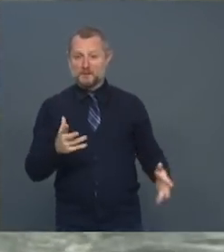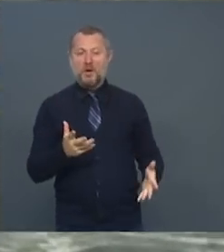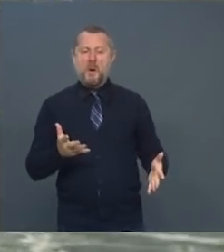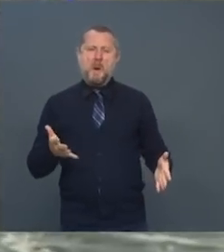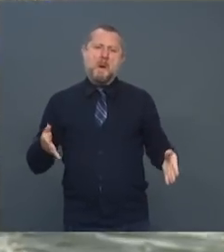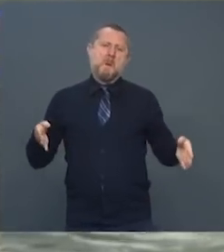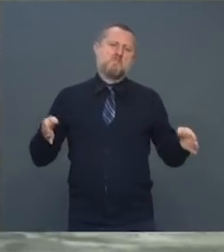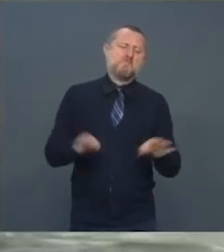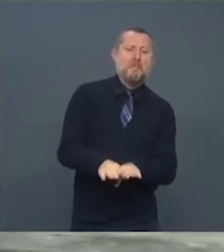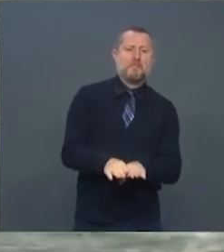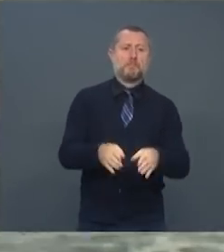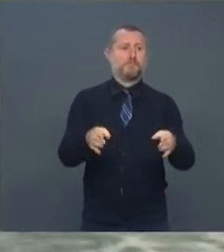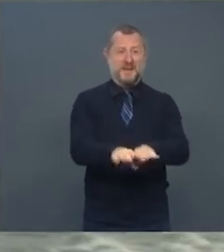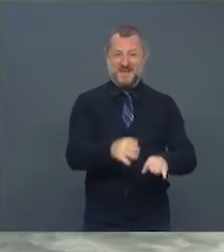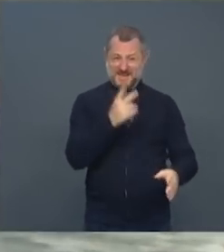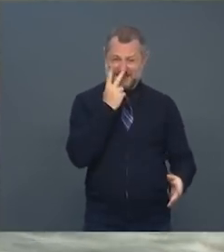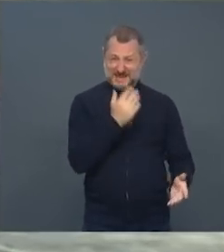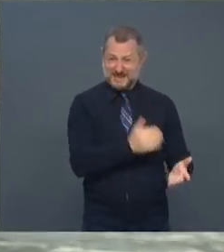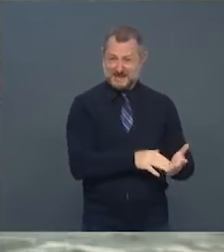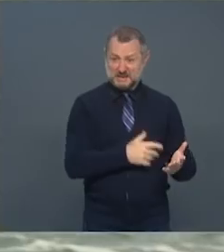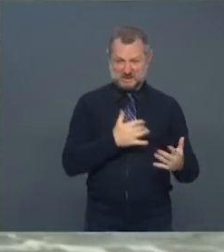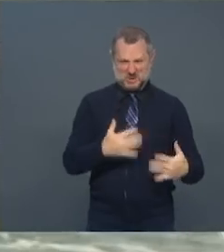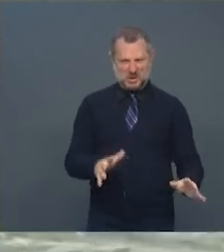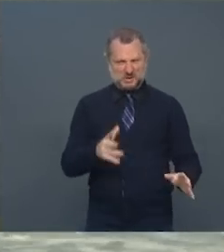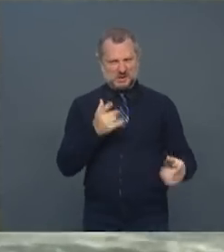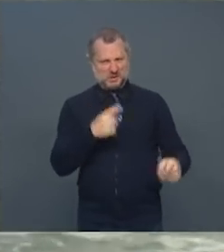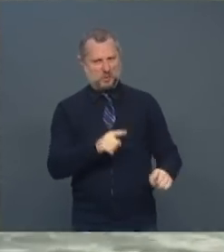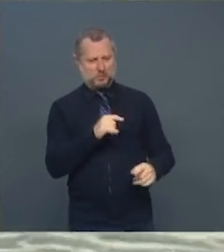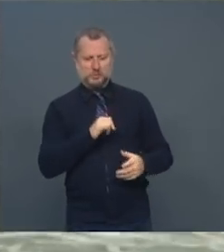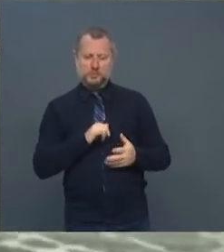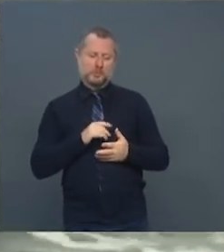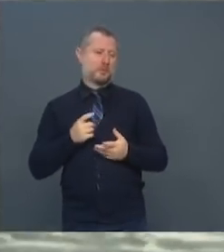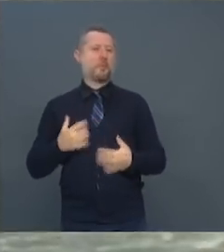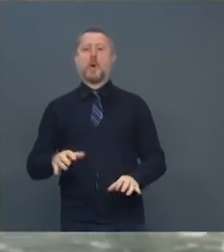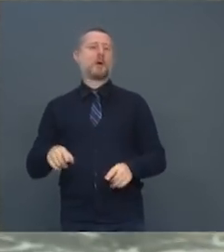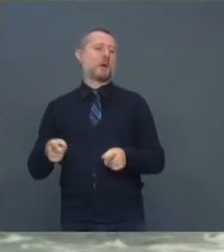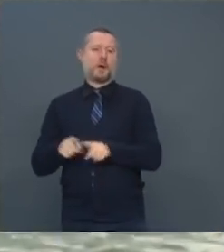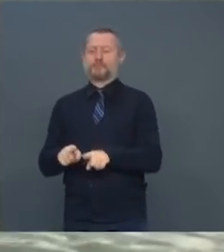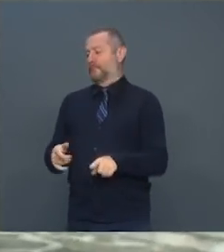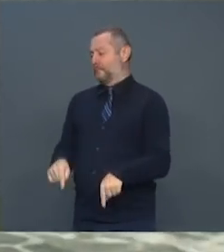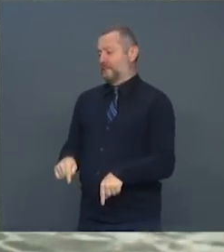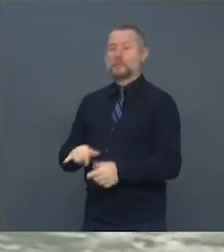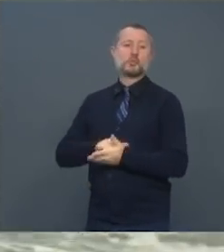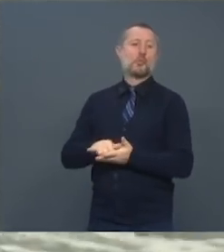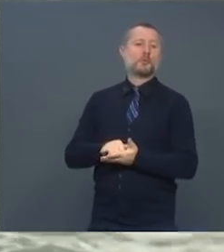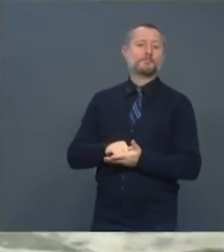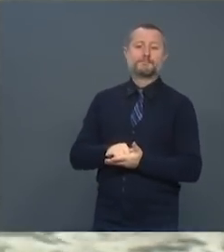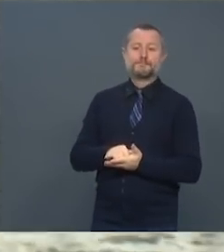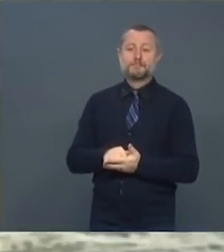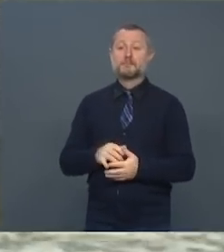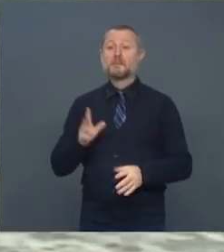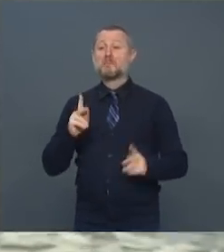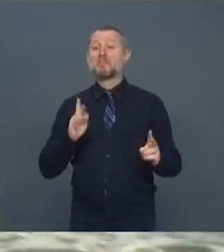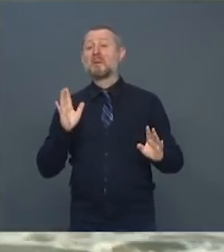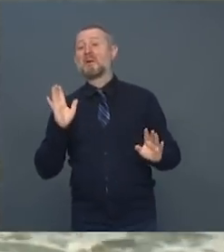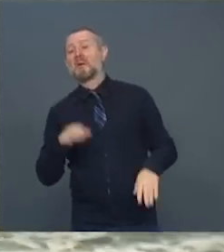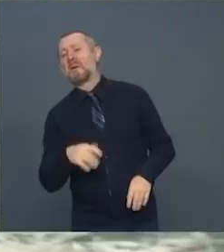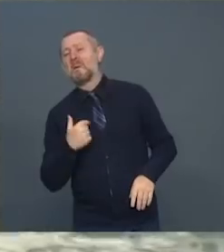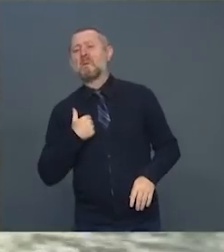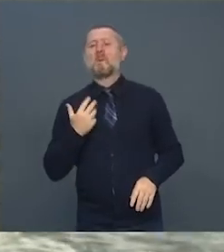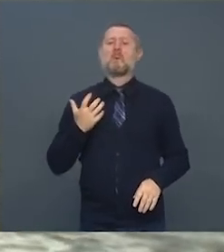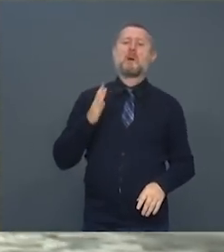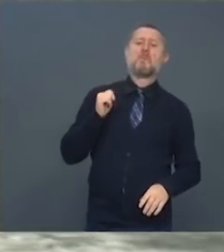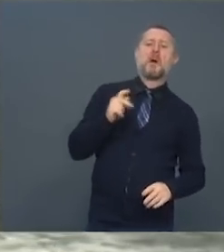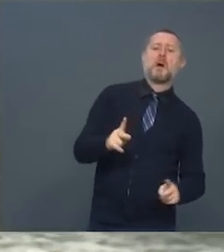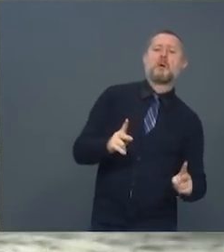down. That is the last thing we want to do. But when people say, you know, we want to get back to normal, we